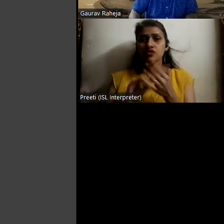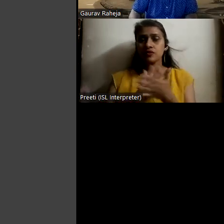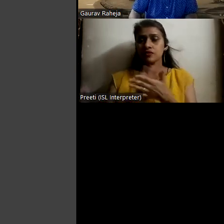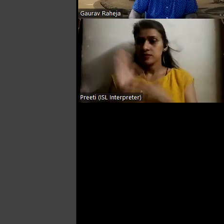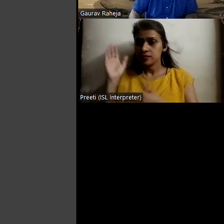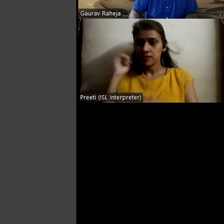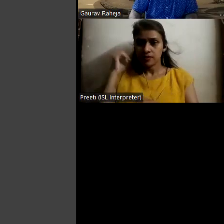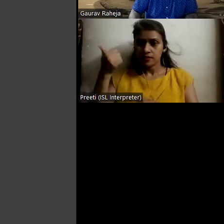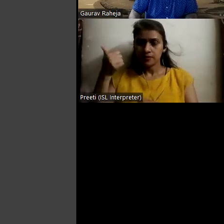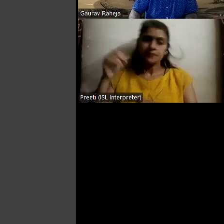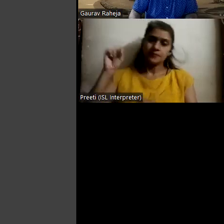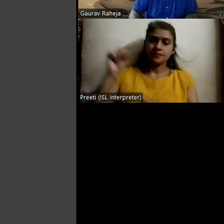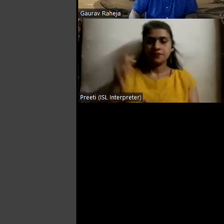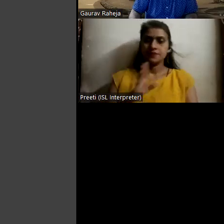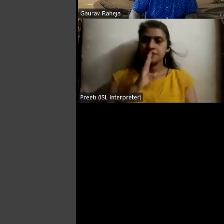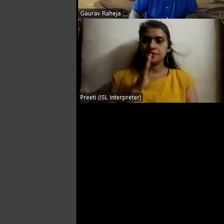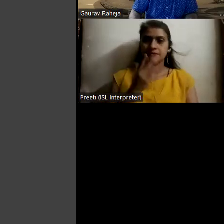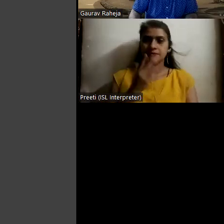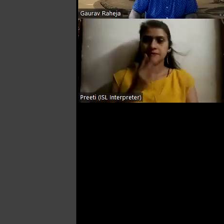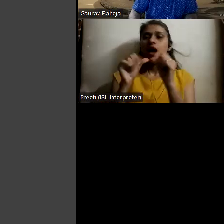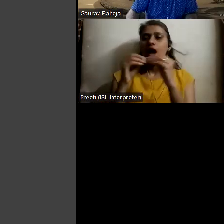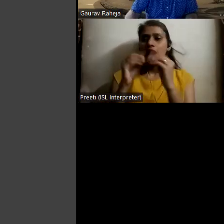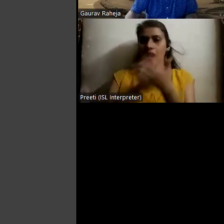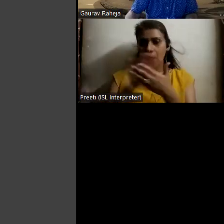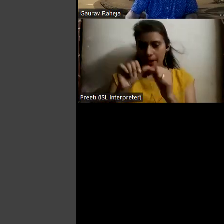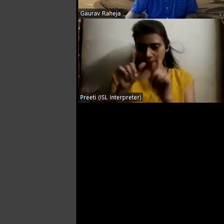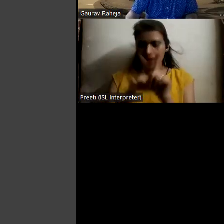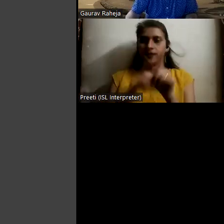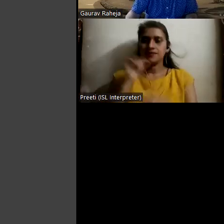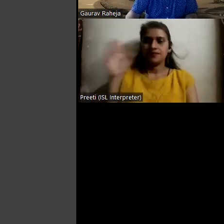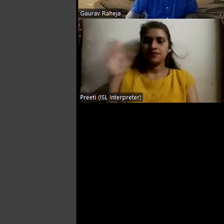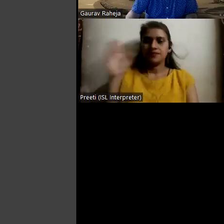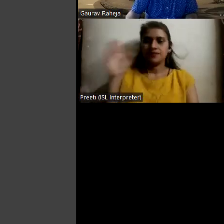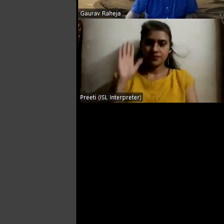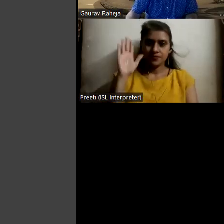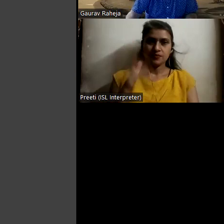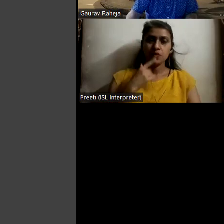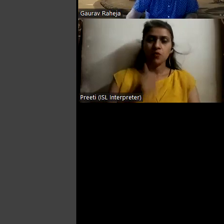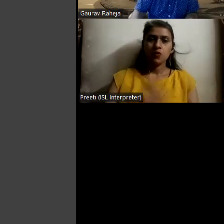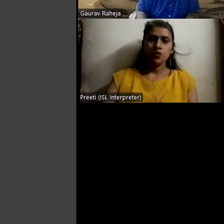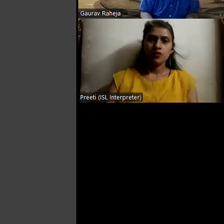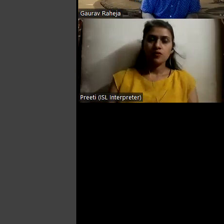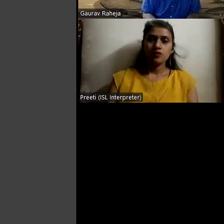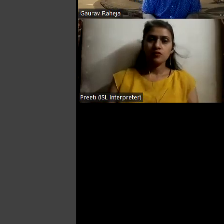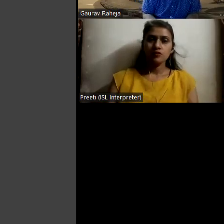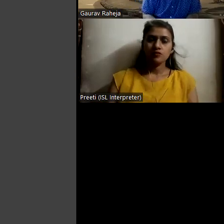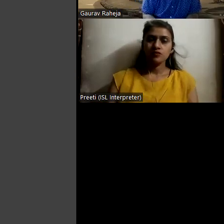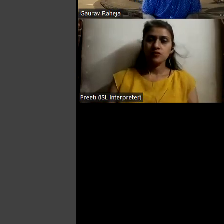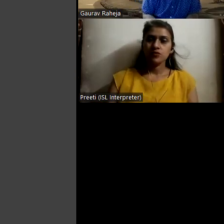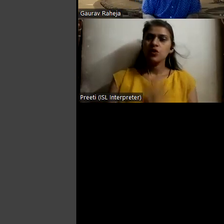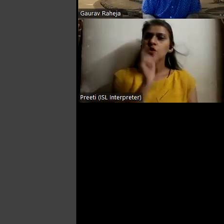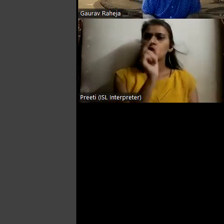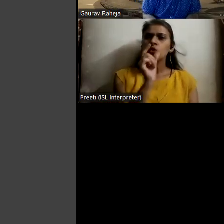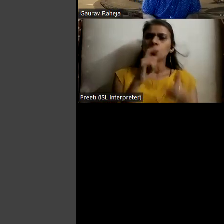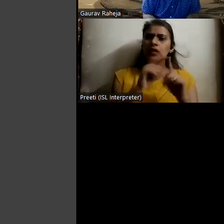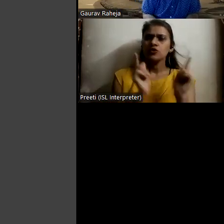audible. Yeah, sir. I am Abhay. Sir, universal design refers to the things which is accessible for